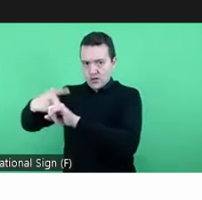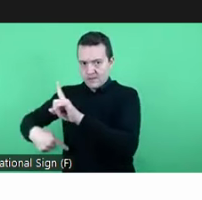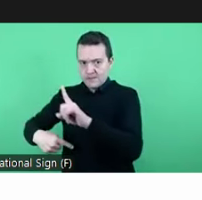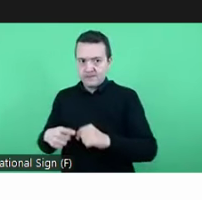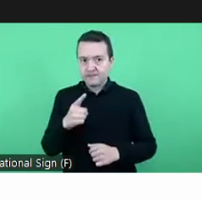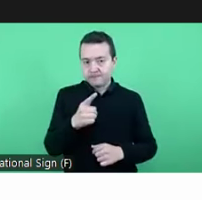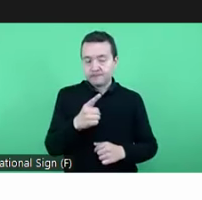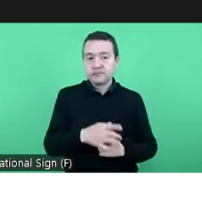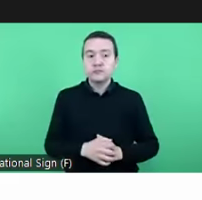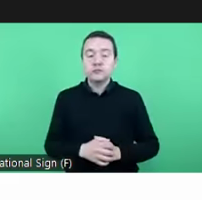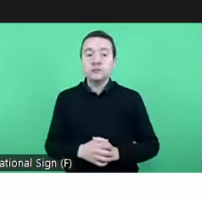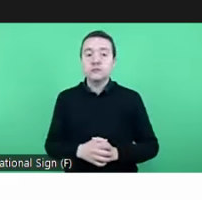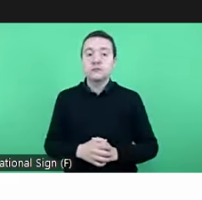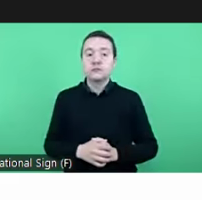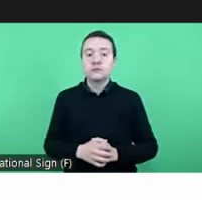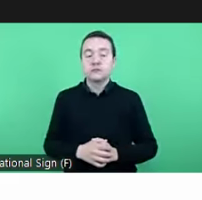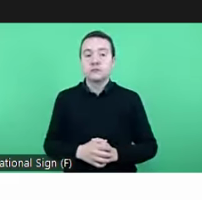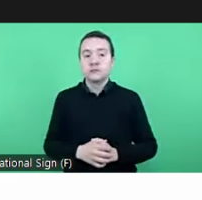monthly treatment.